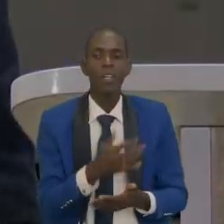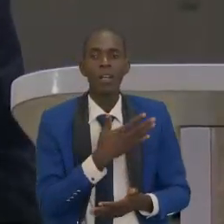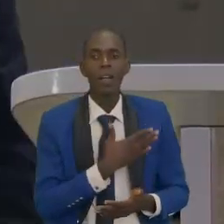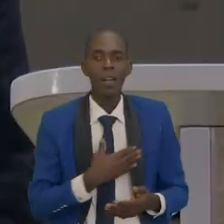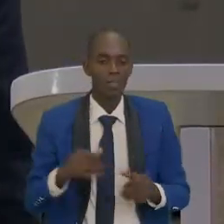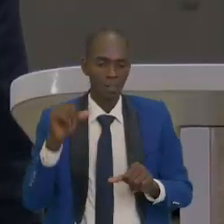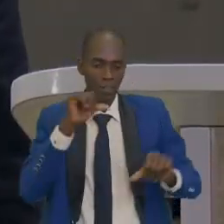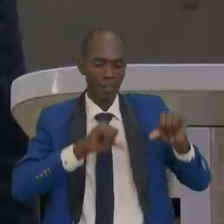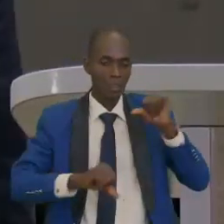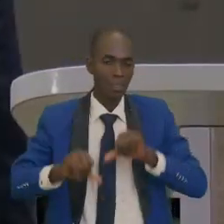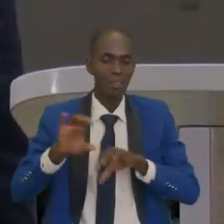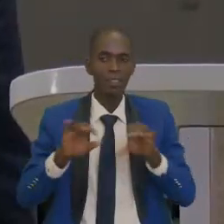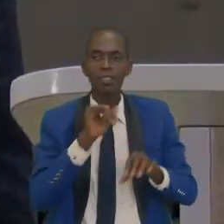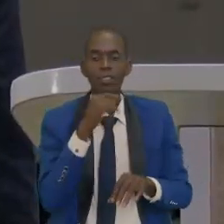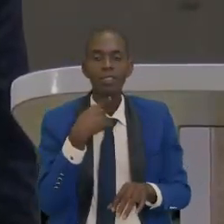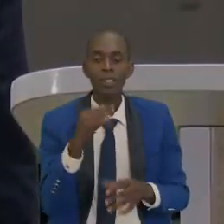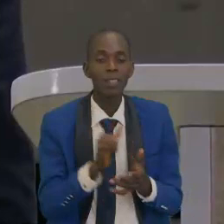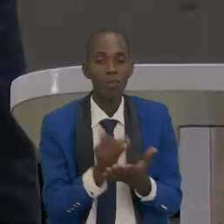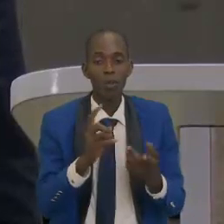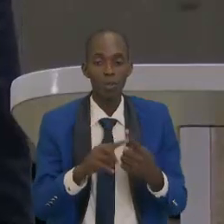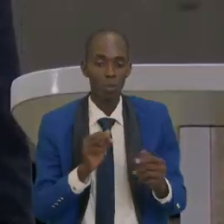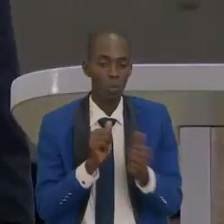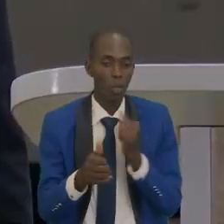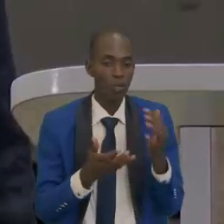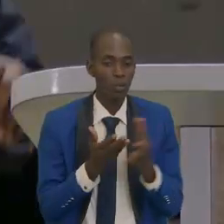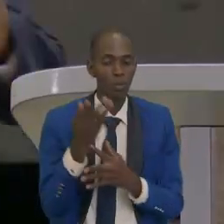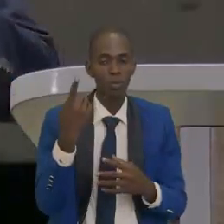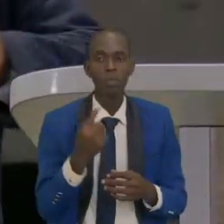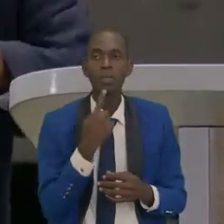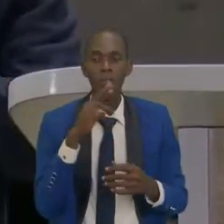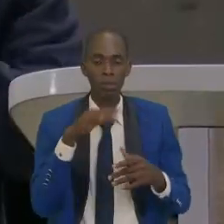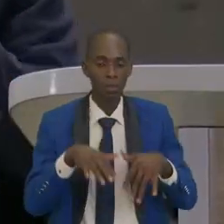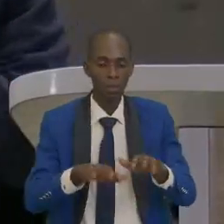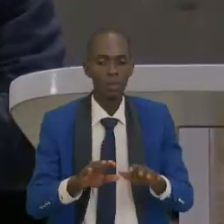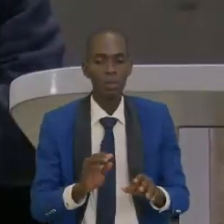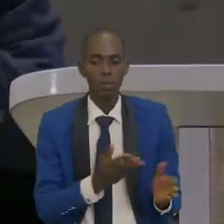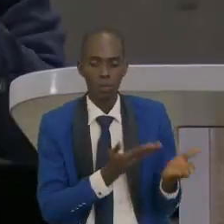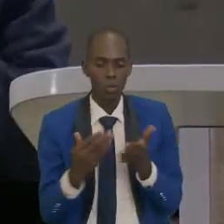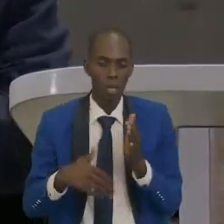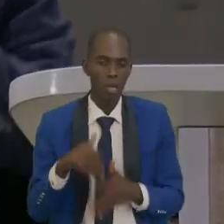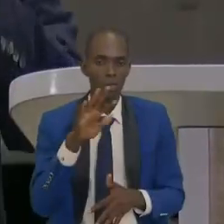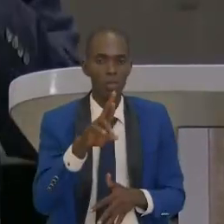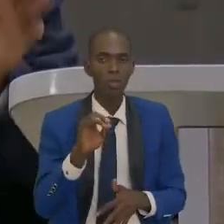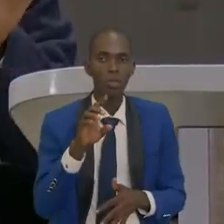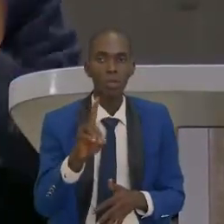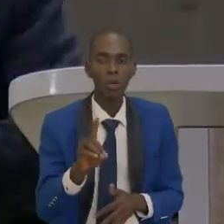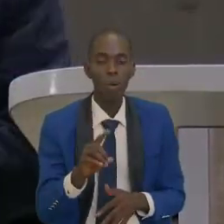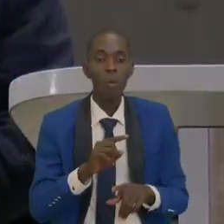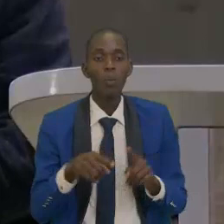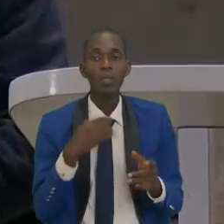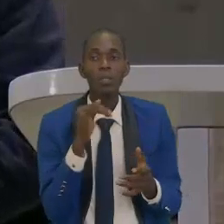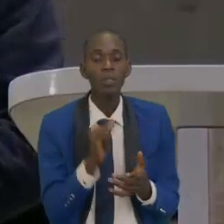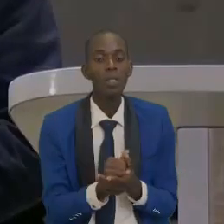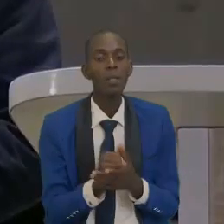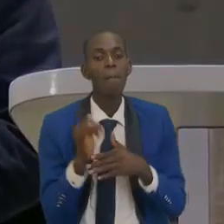if you want to apart the rich see if you want to go over the Sea stretch your own you'll see build a bridge